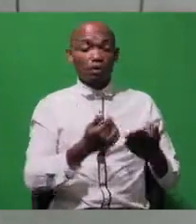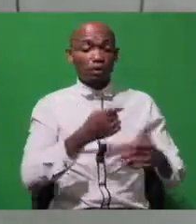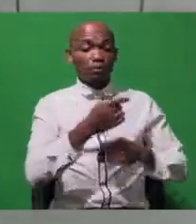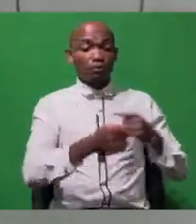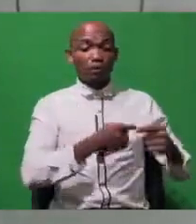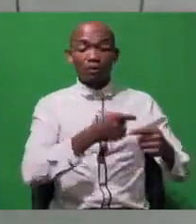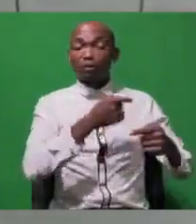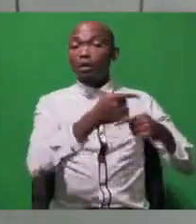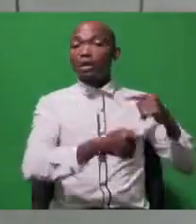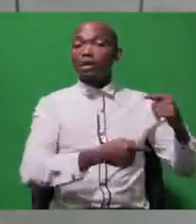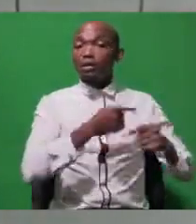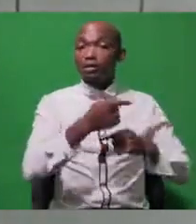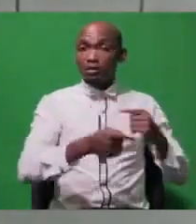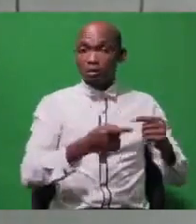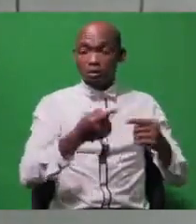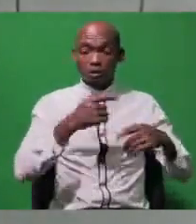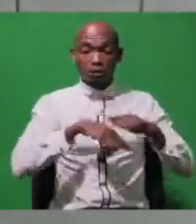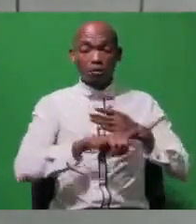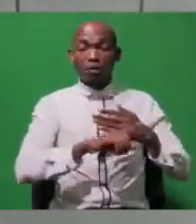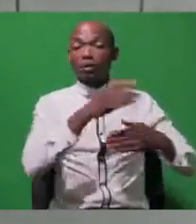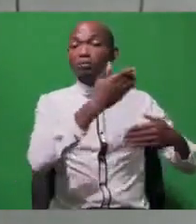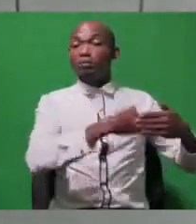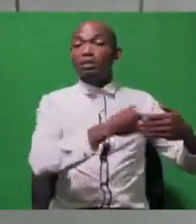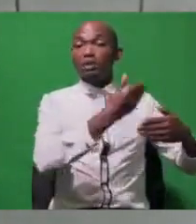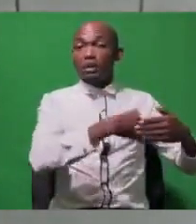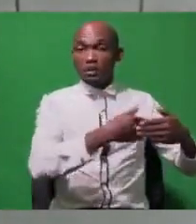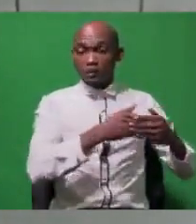will continue to the business.